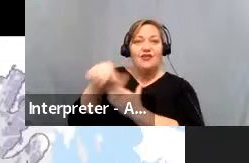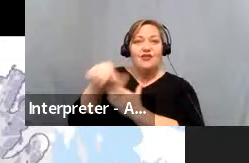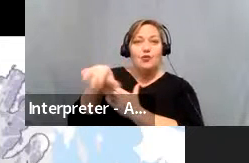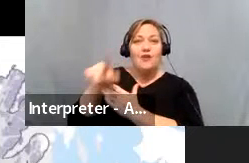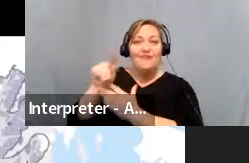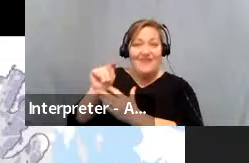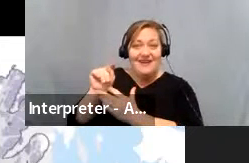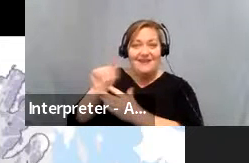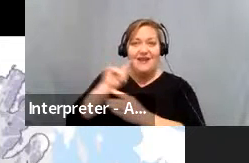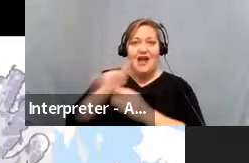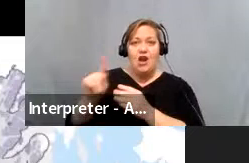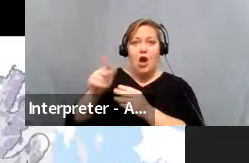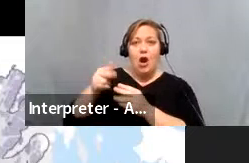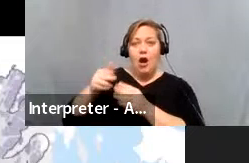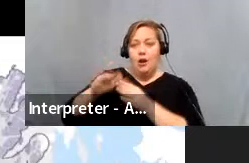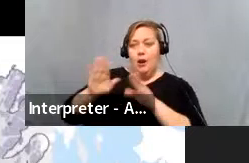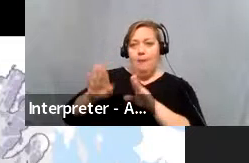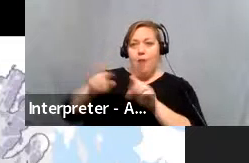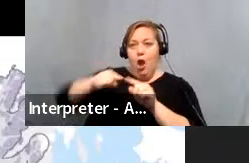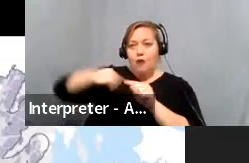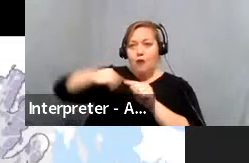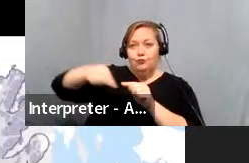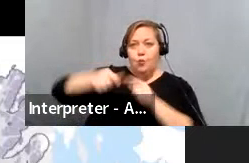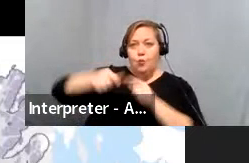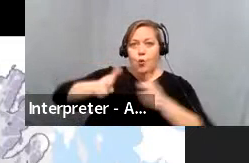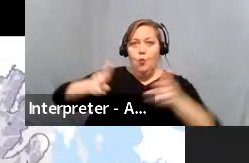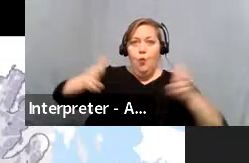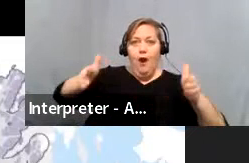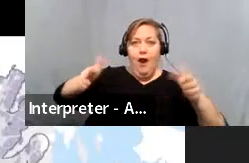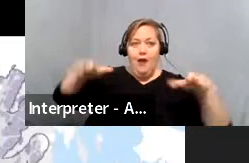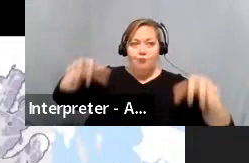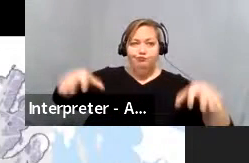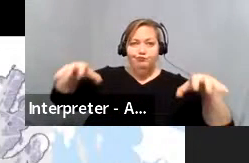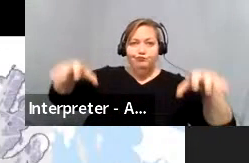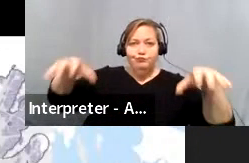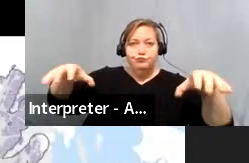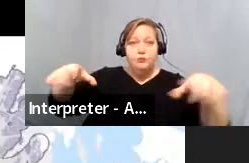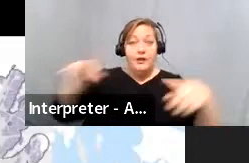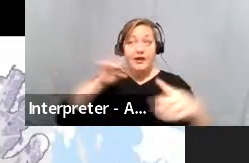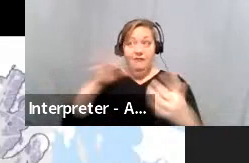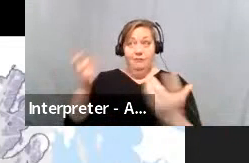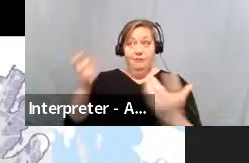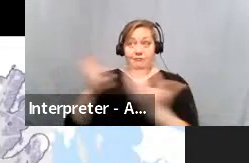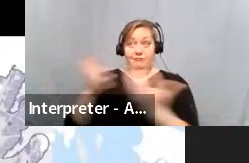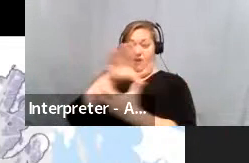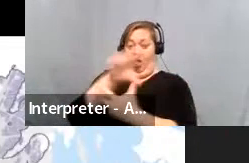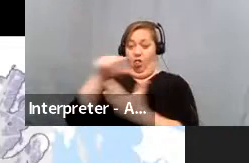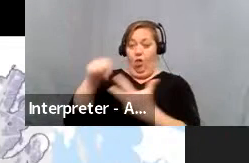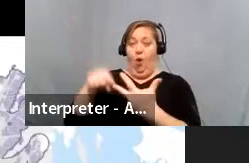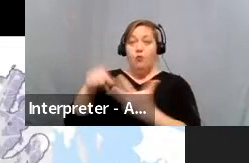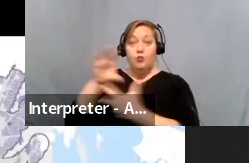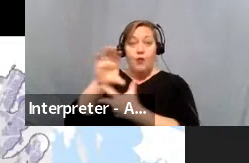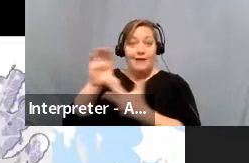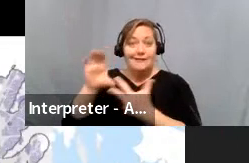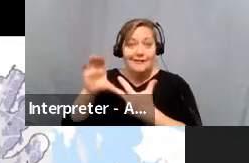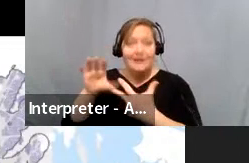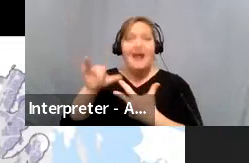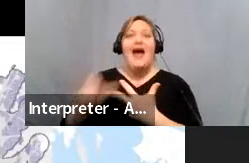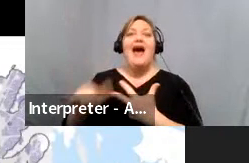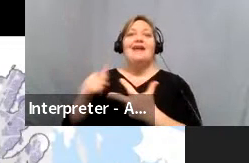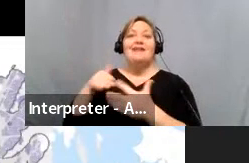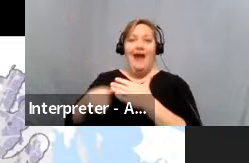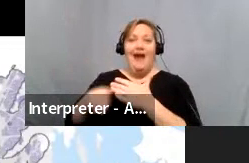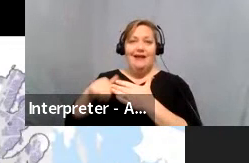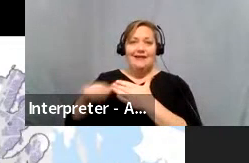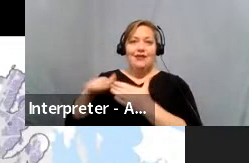on either the short end of the block or on a wide street. If a site meets all of those criteria, it will then have as-of-right access to